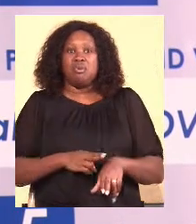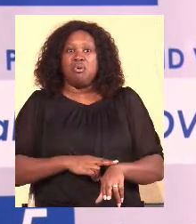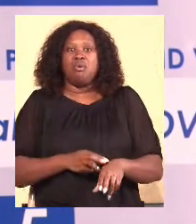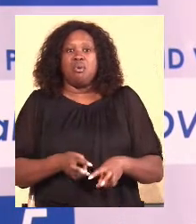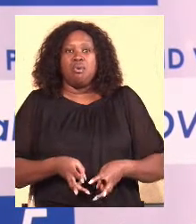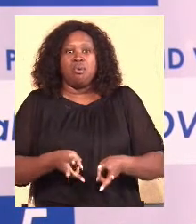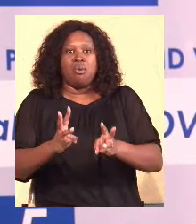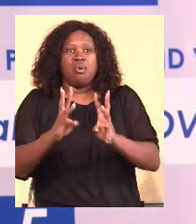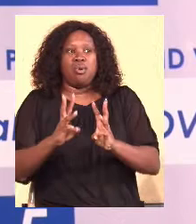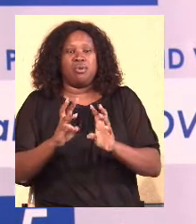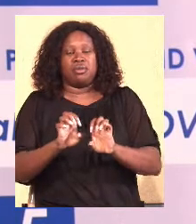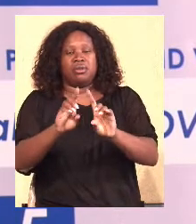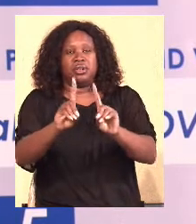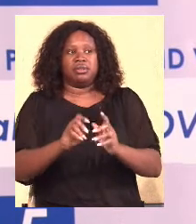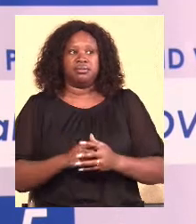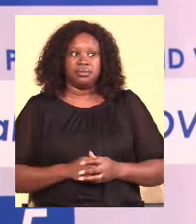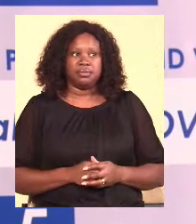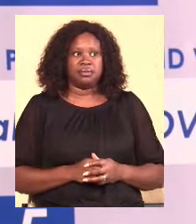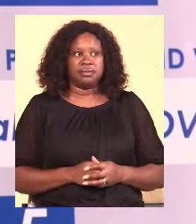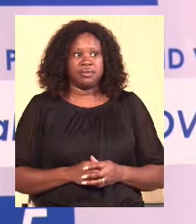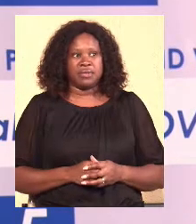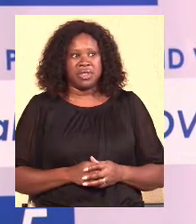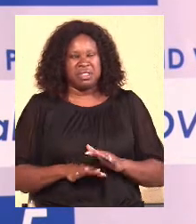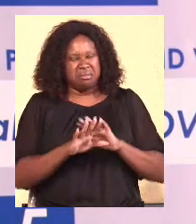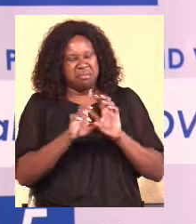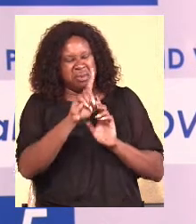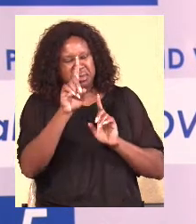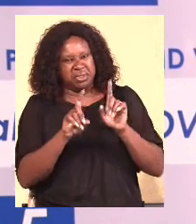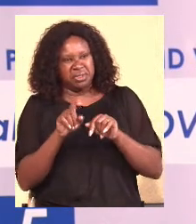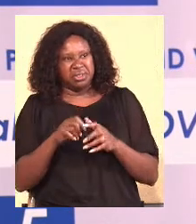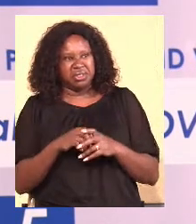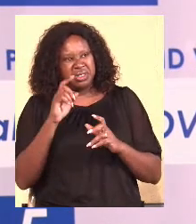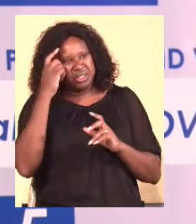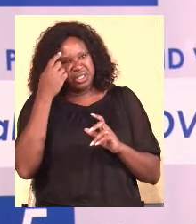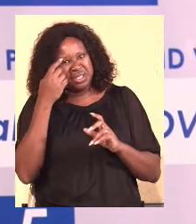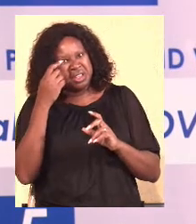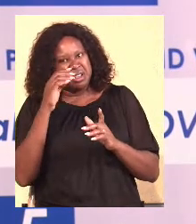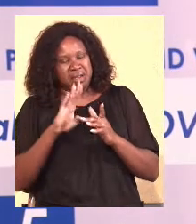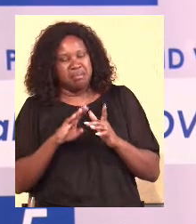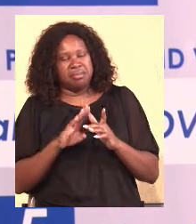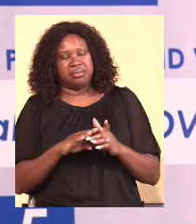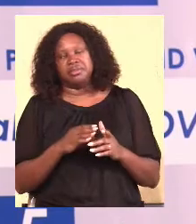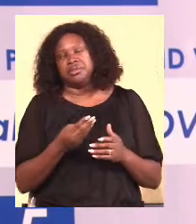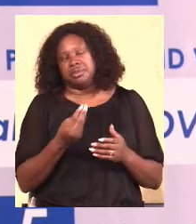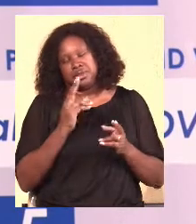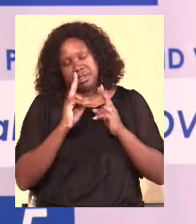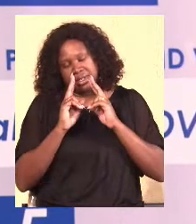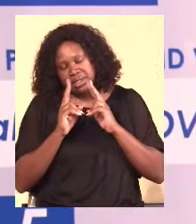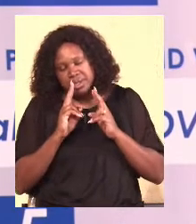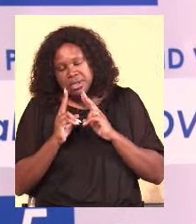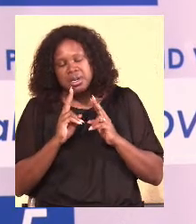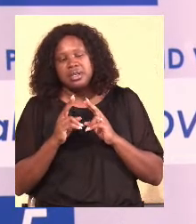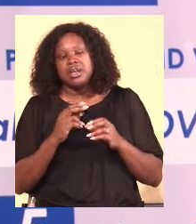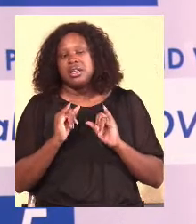of, education. So these are basically the questions. Has consideration been made within the discussions that the ministry